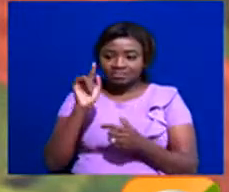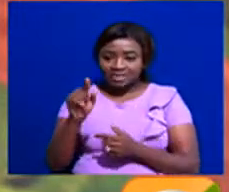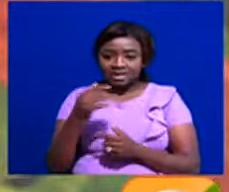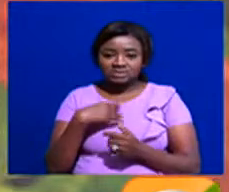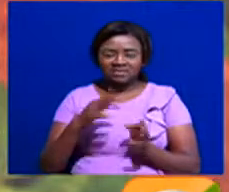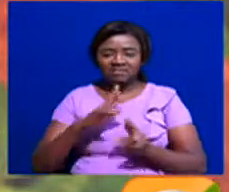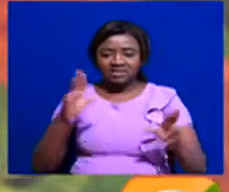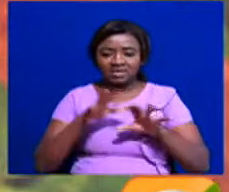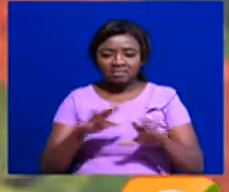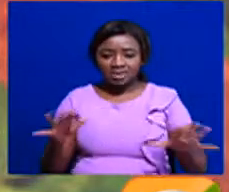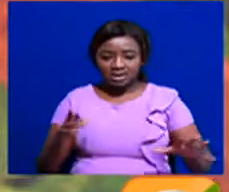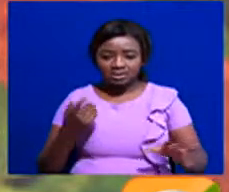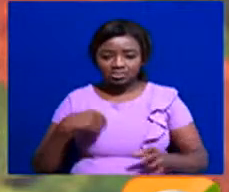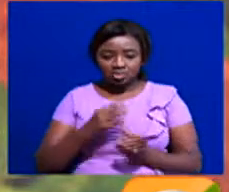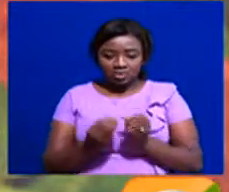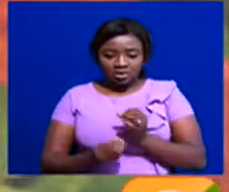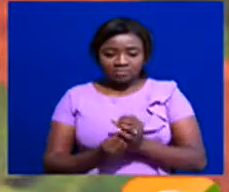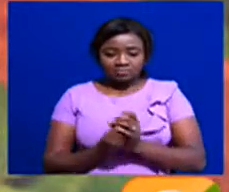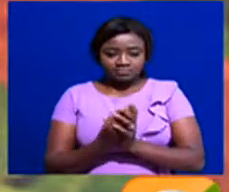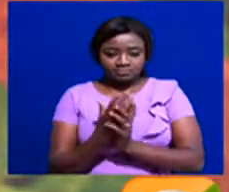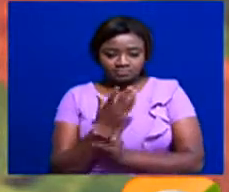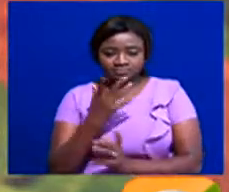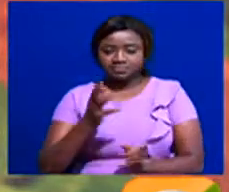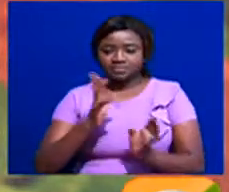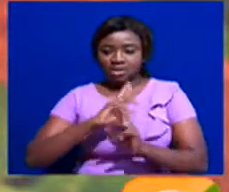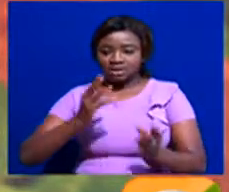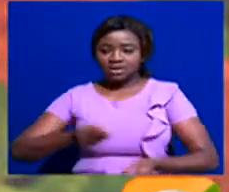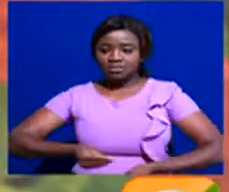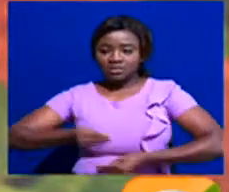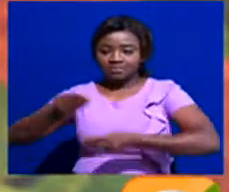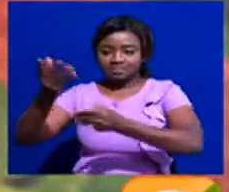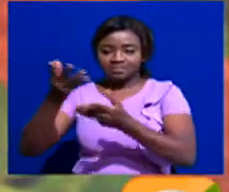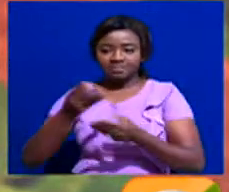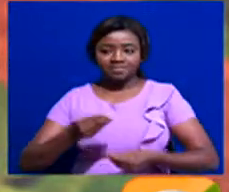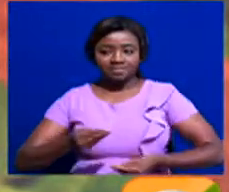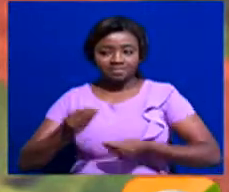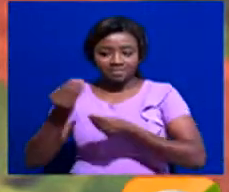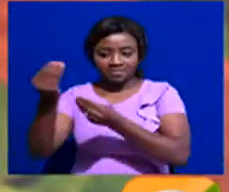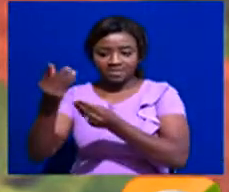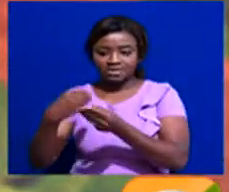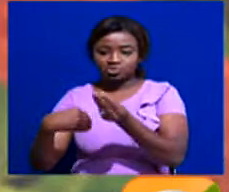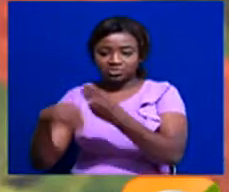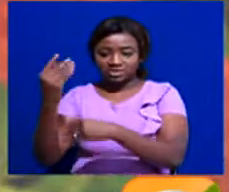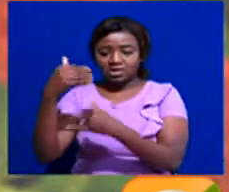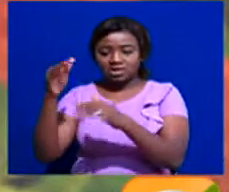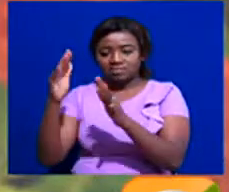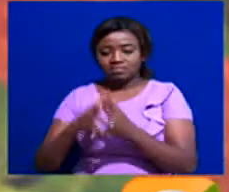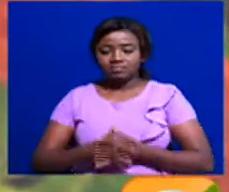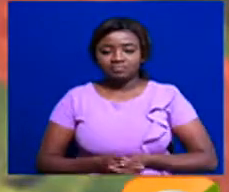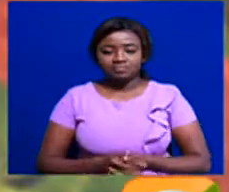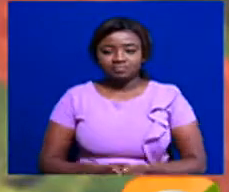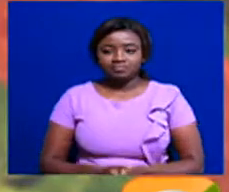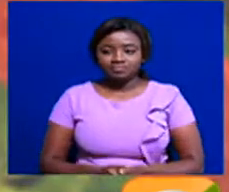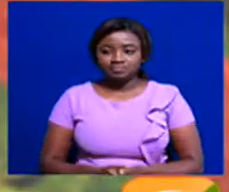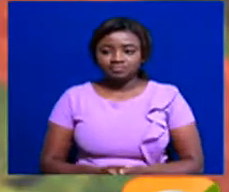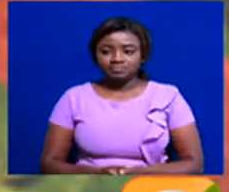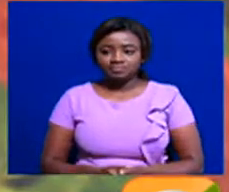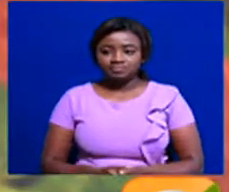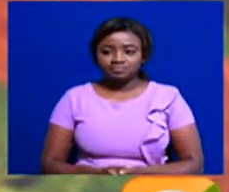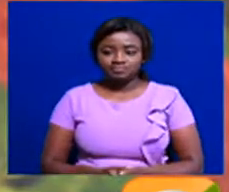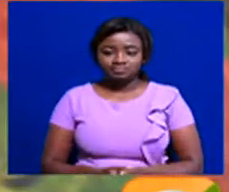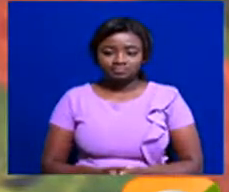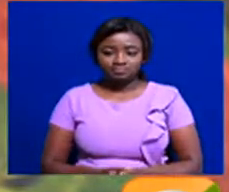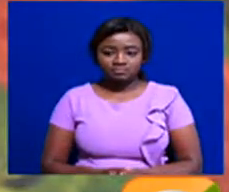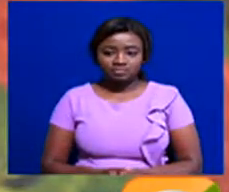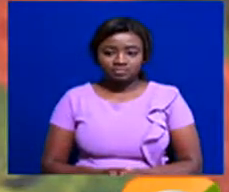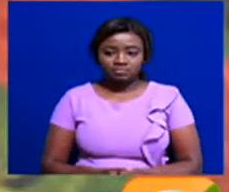from the Farmers Market Alliance. We grew tobacco, the